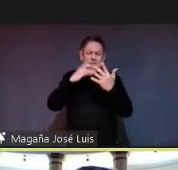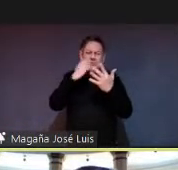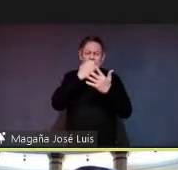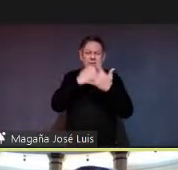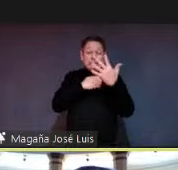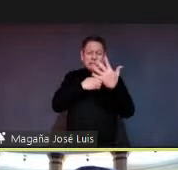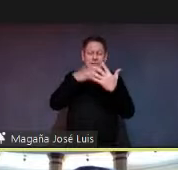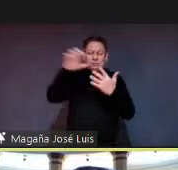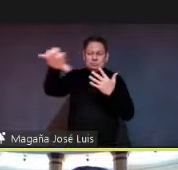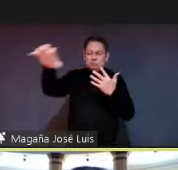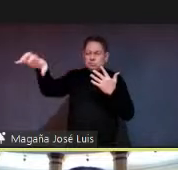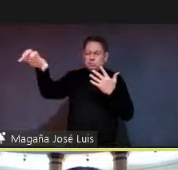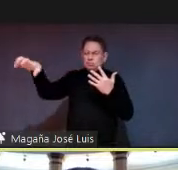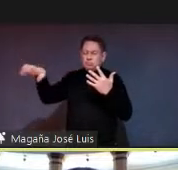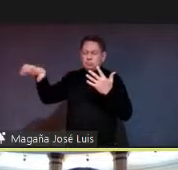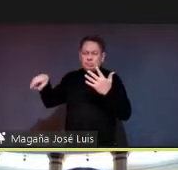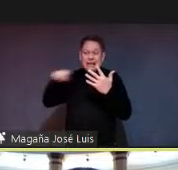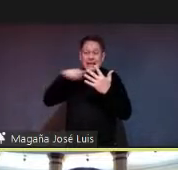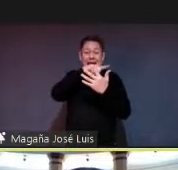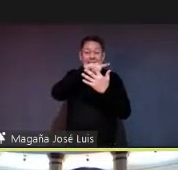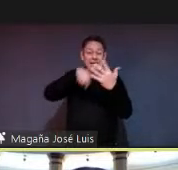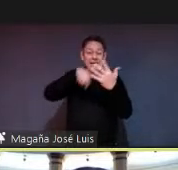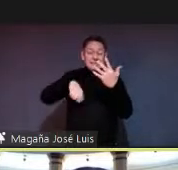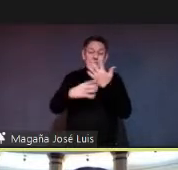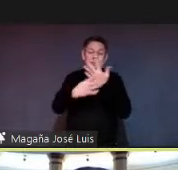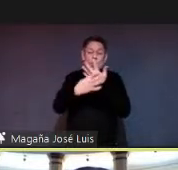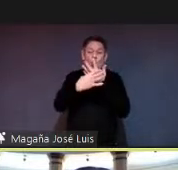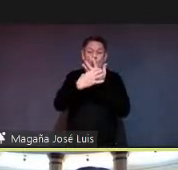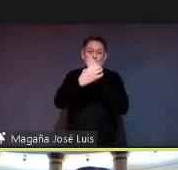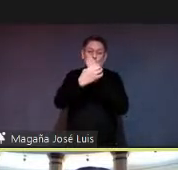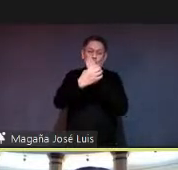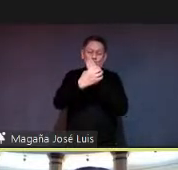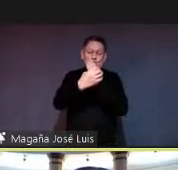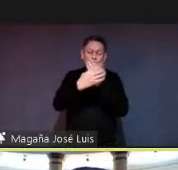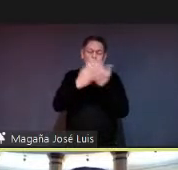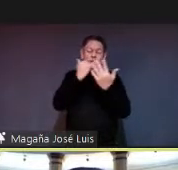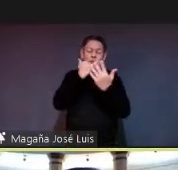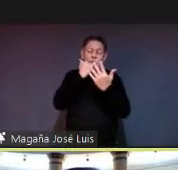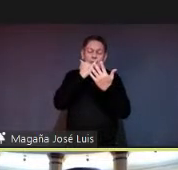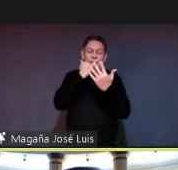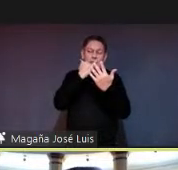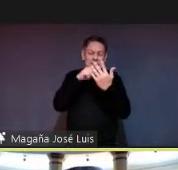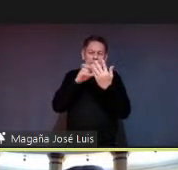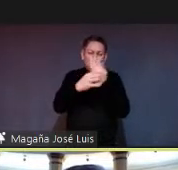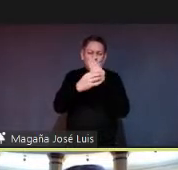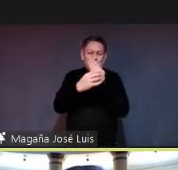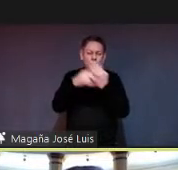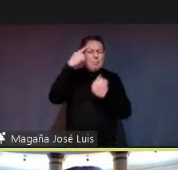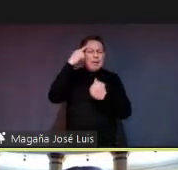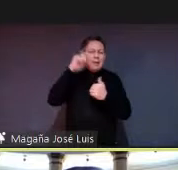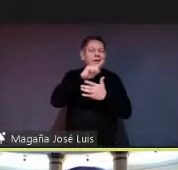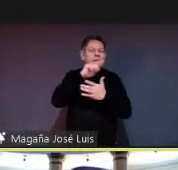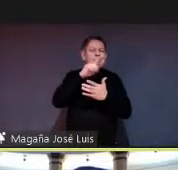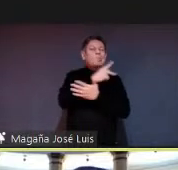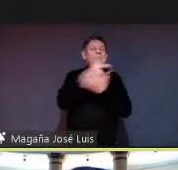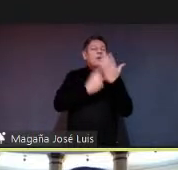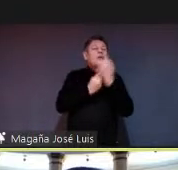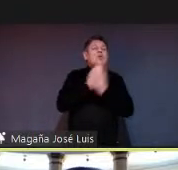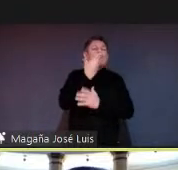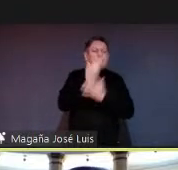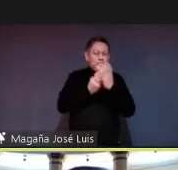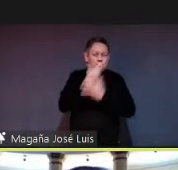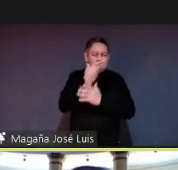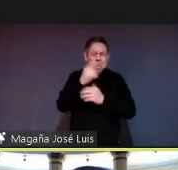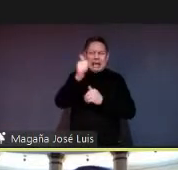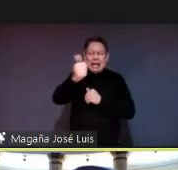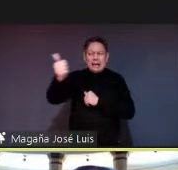medical school. So all of them were included, participated or were included in the preparation